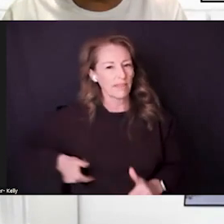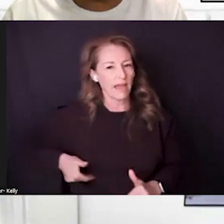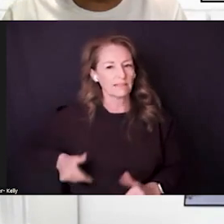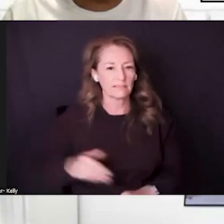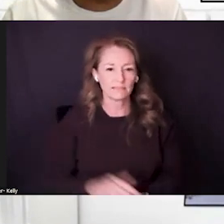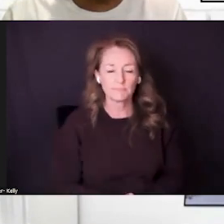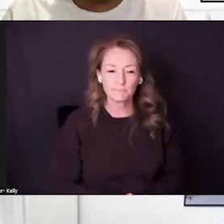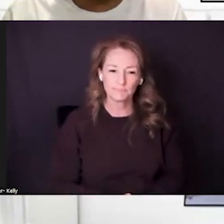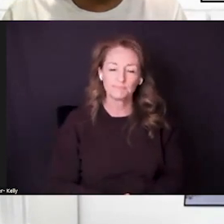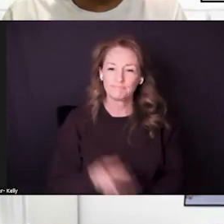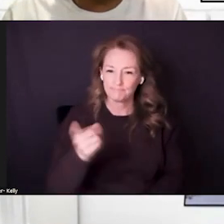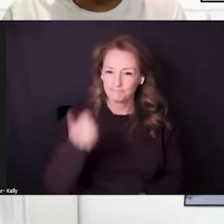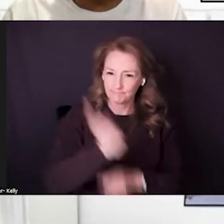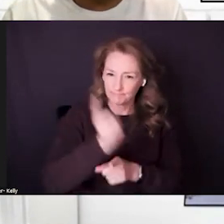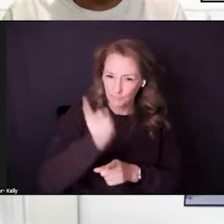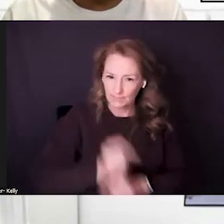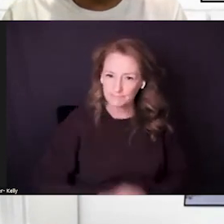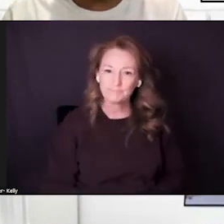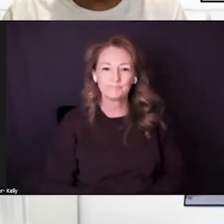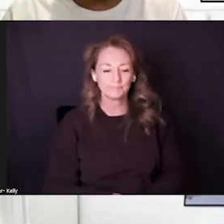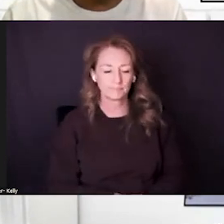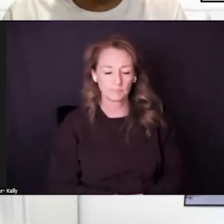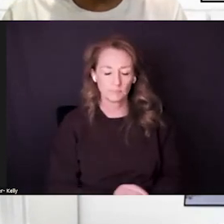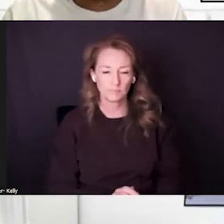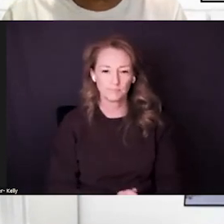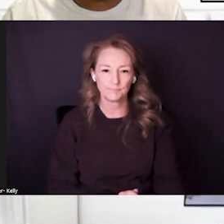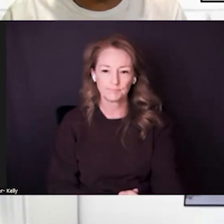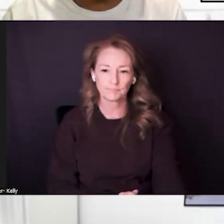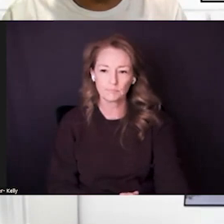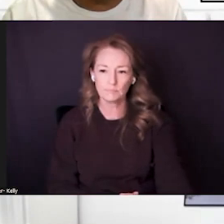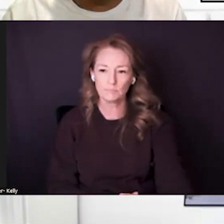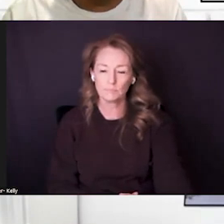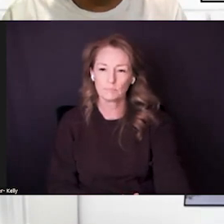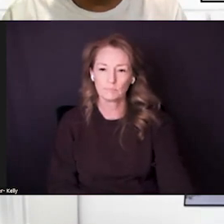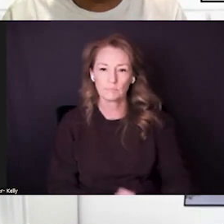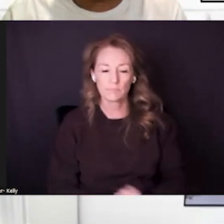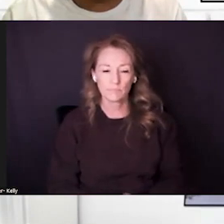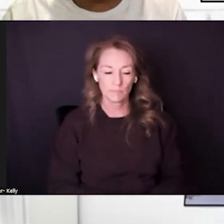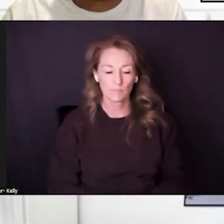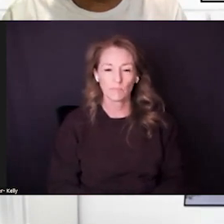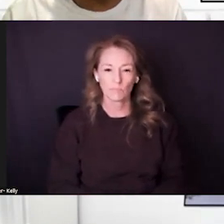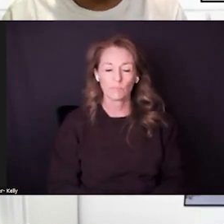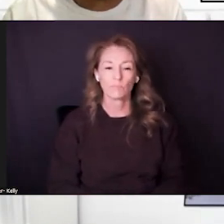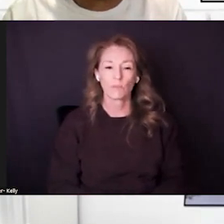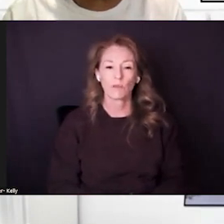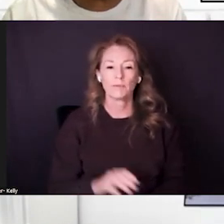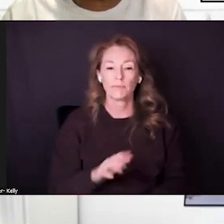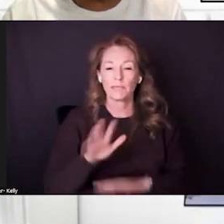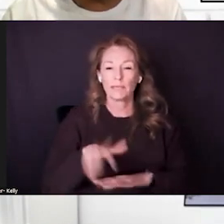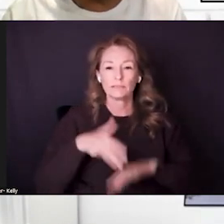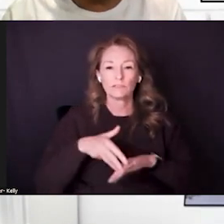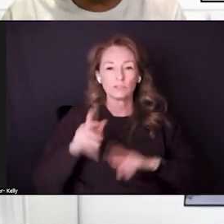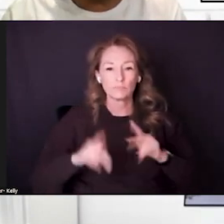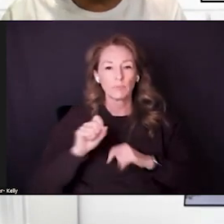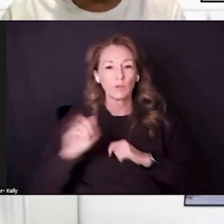answer, and you are absolutely correct. So in the Indigenous people of Australia. So that's where he had